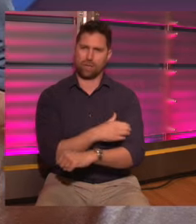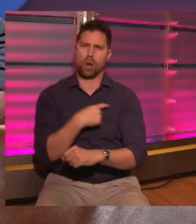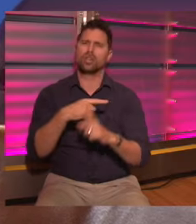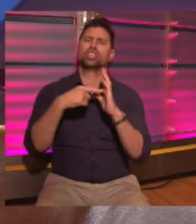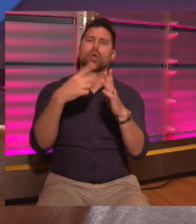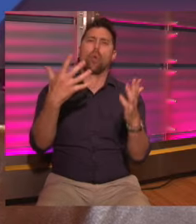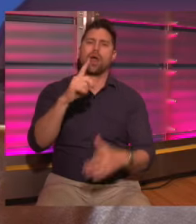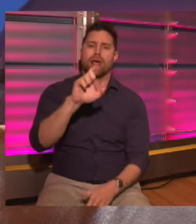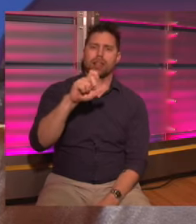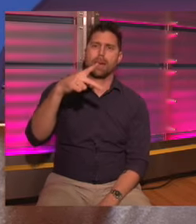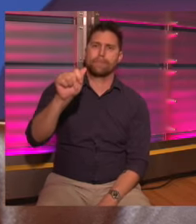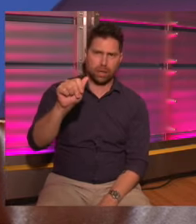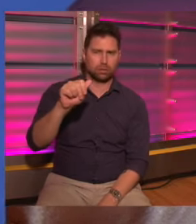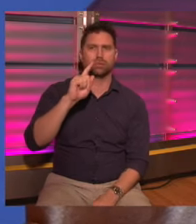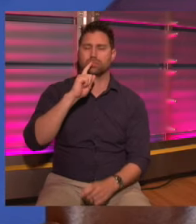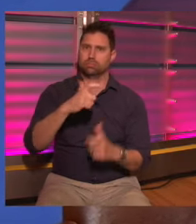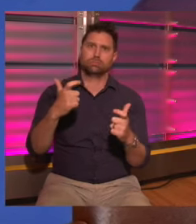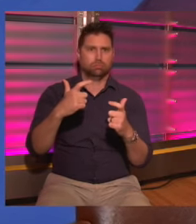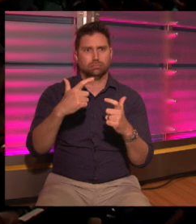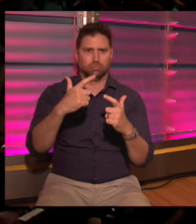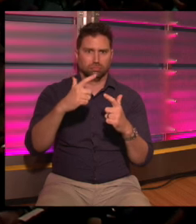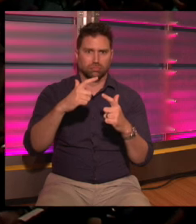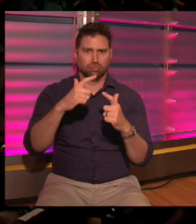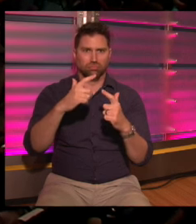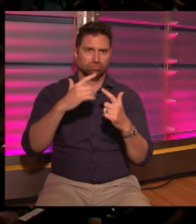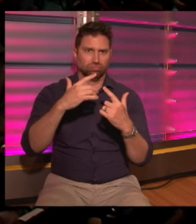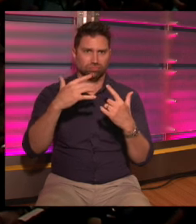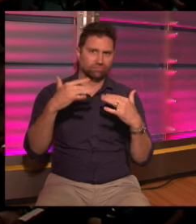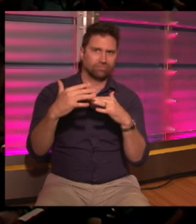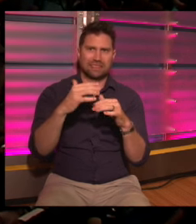Aleppo, a major thriving city in Syria, looks like right now.